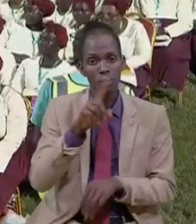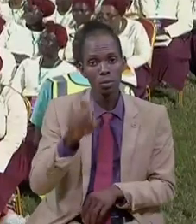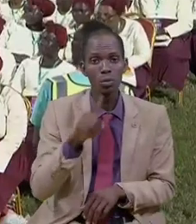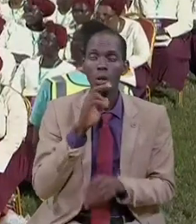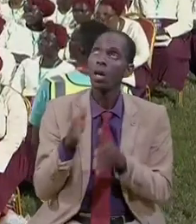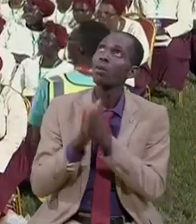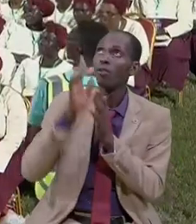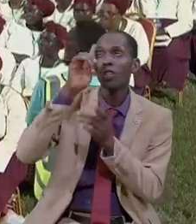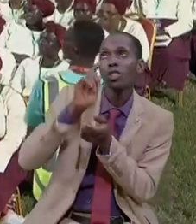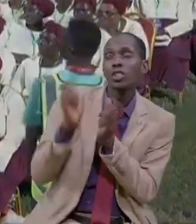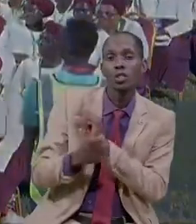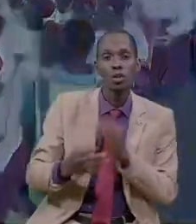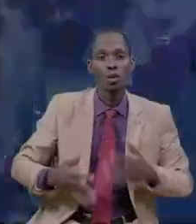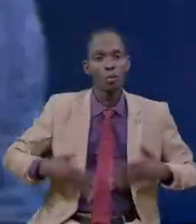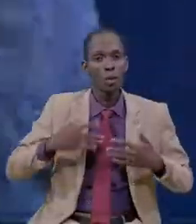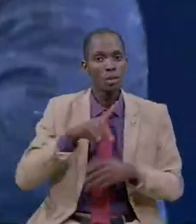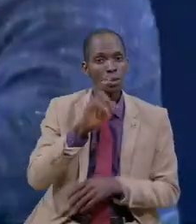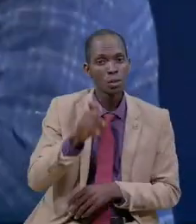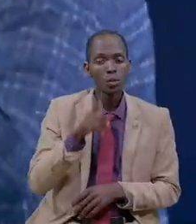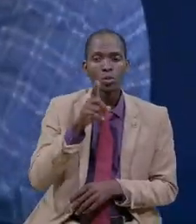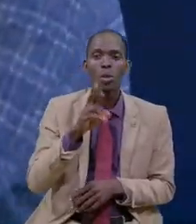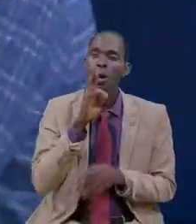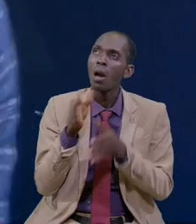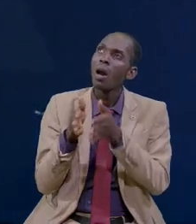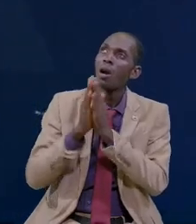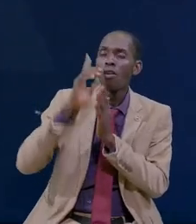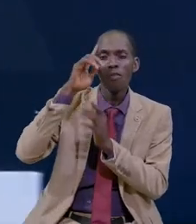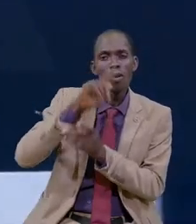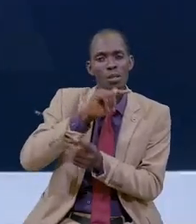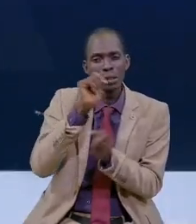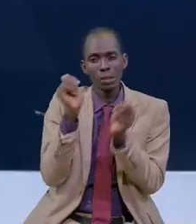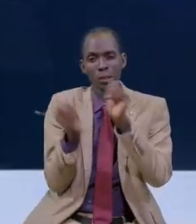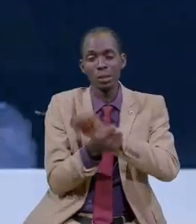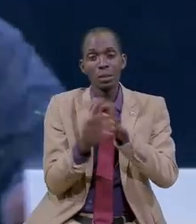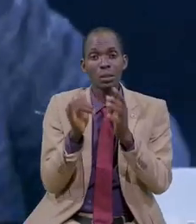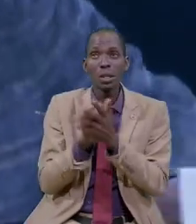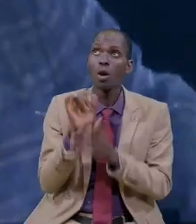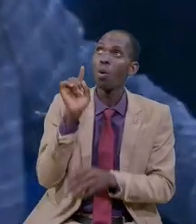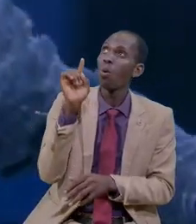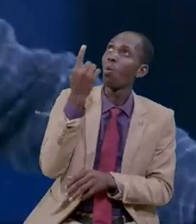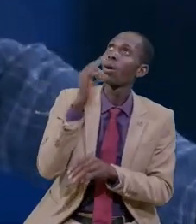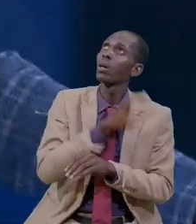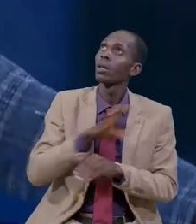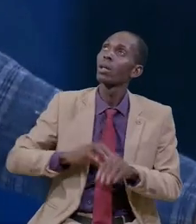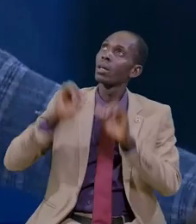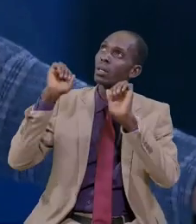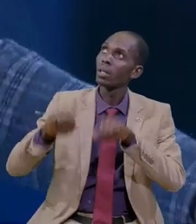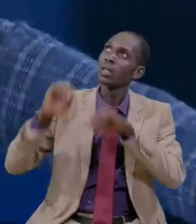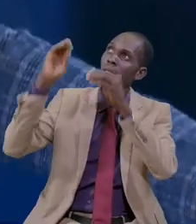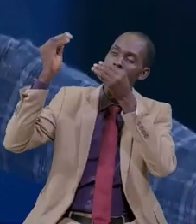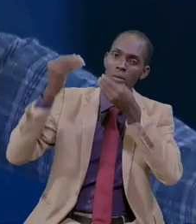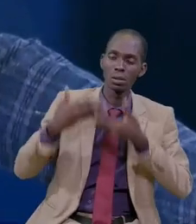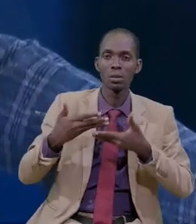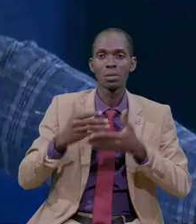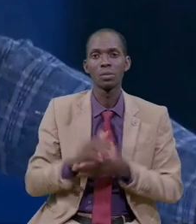life. Tu demandes un changement de vie. You're asking for transformation that only Christ can give. Tu demandes la transformation que seul Christ